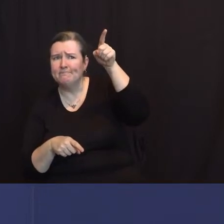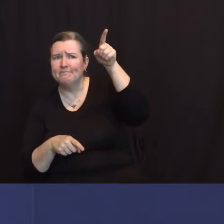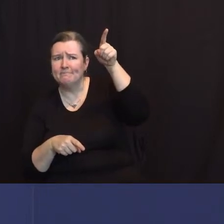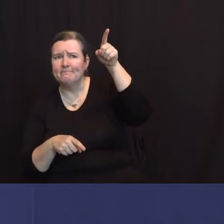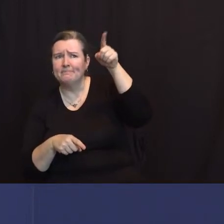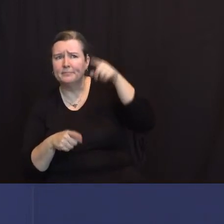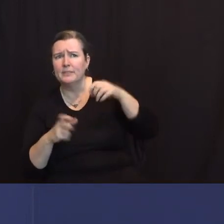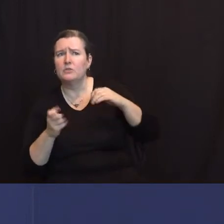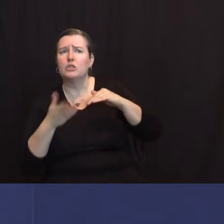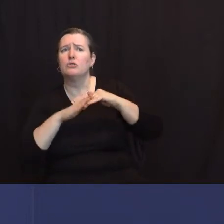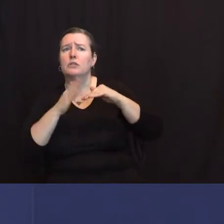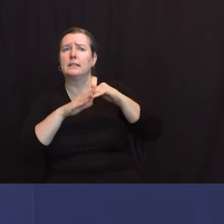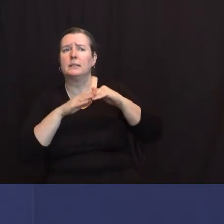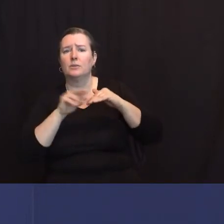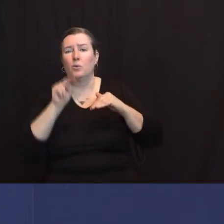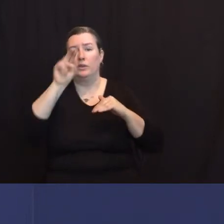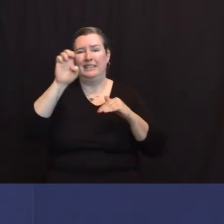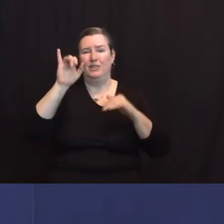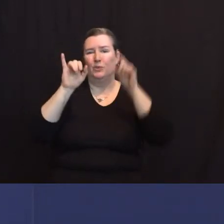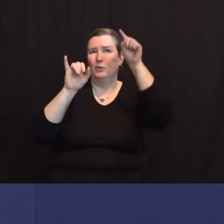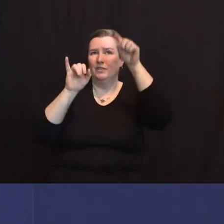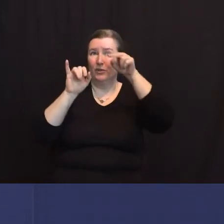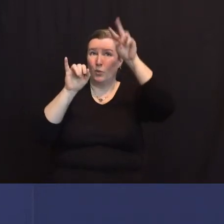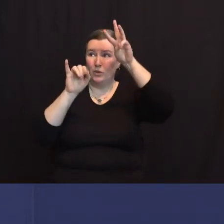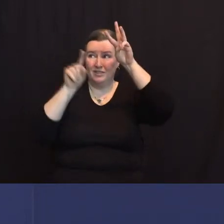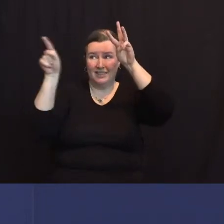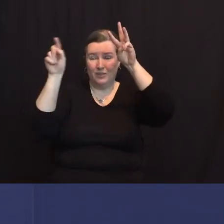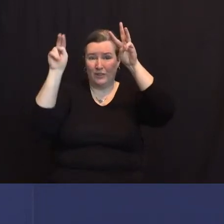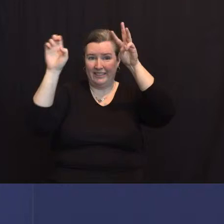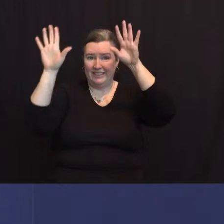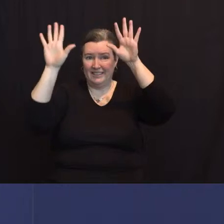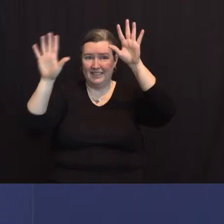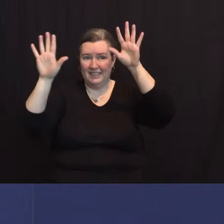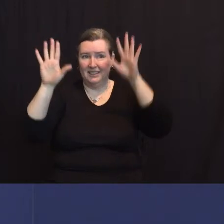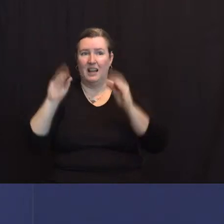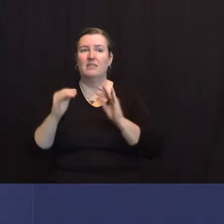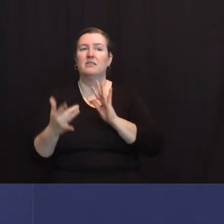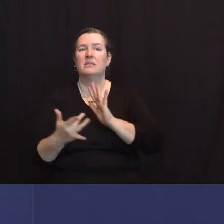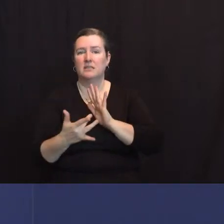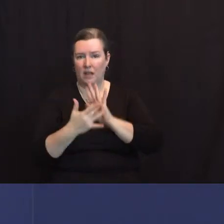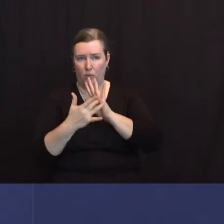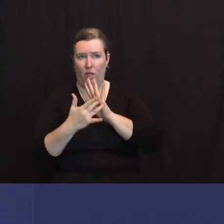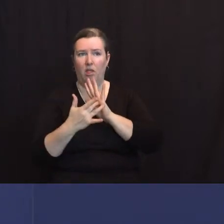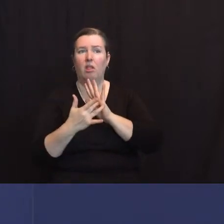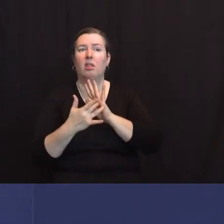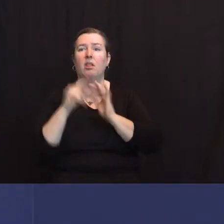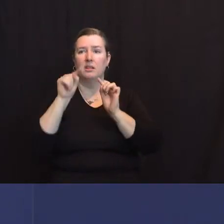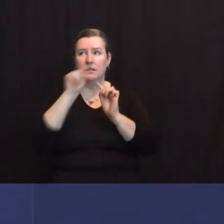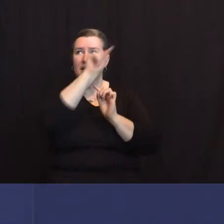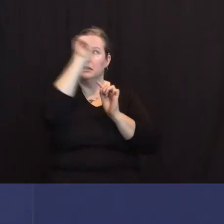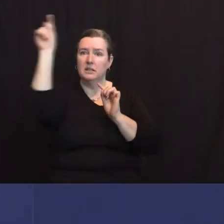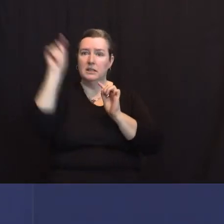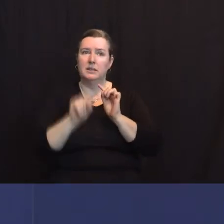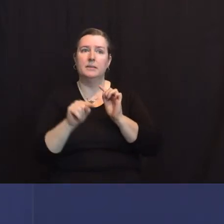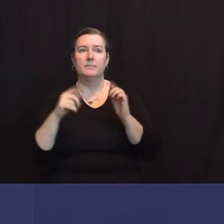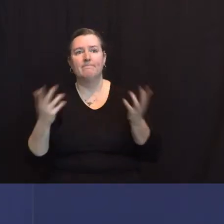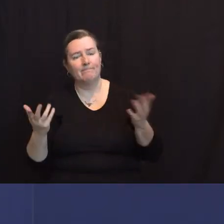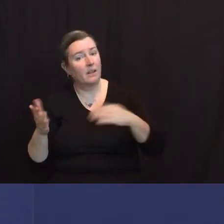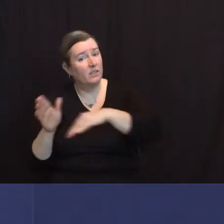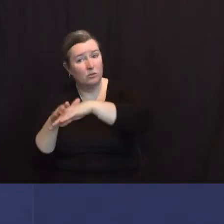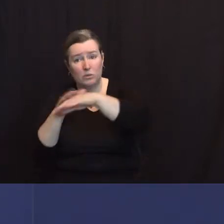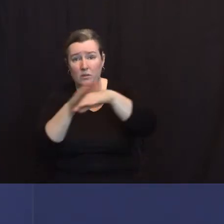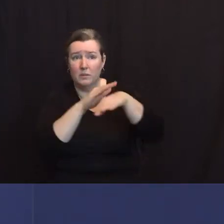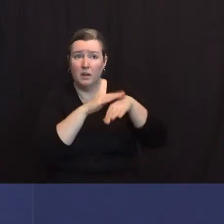the Northeast and in the central regions. This is just a reminder that we must stay vigilant in adhering to public health